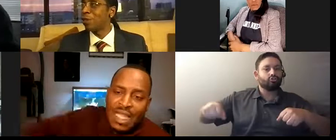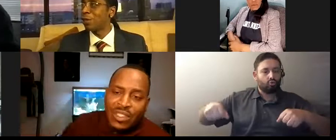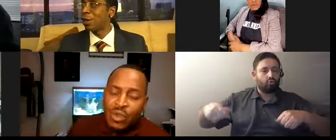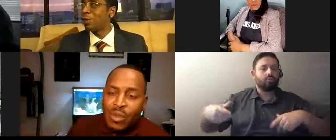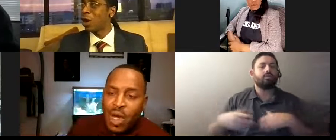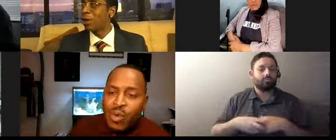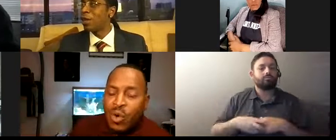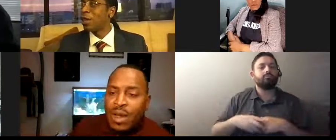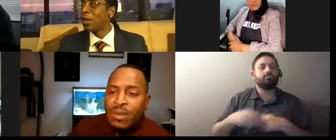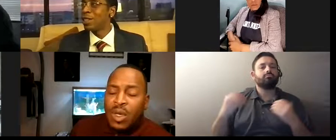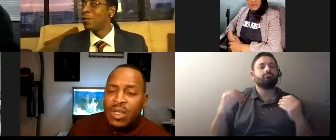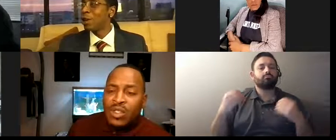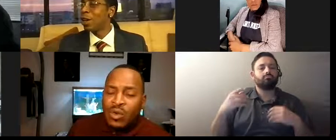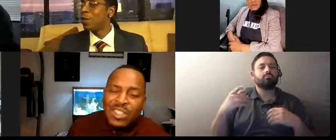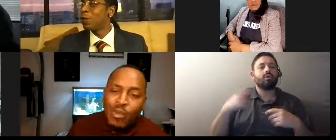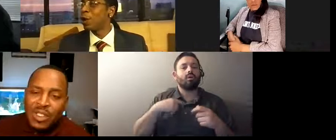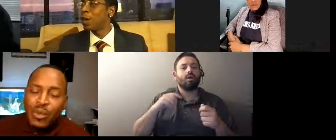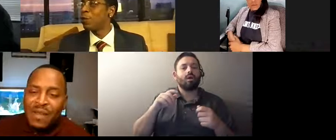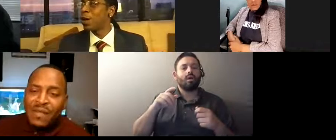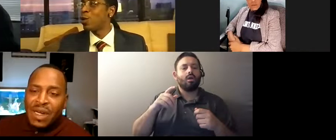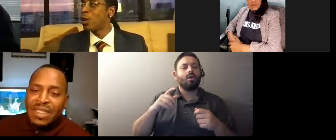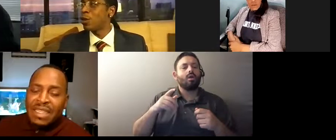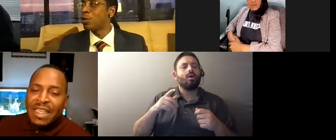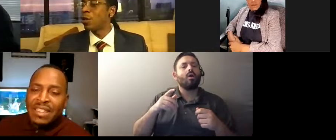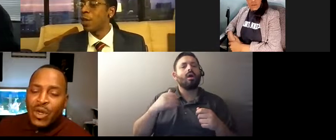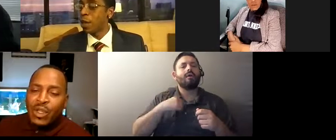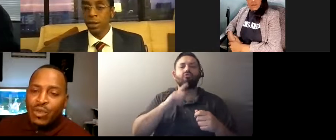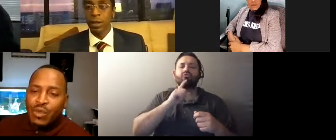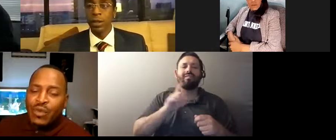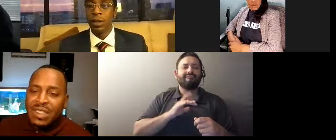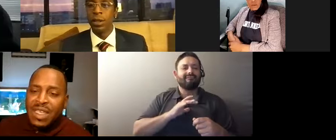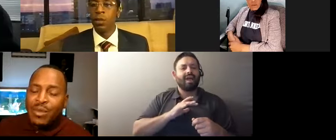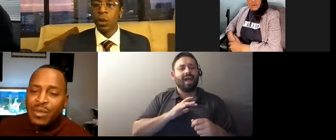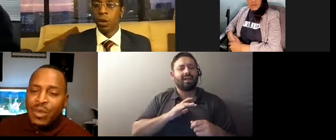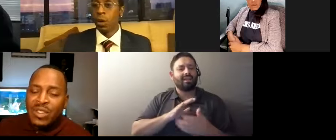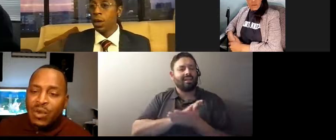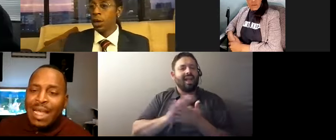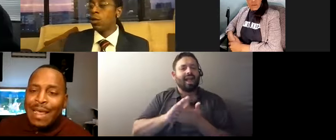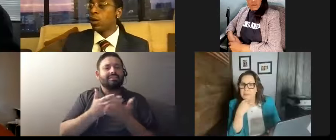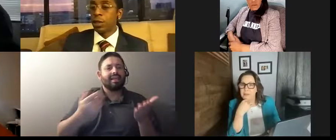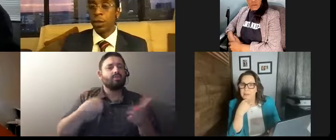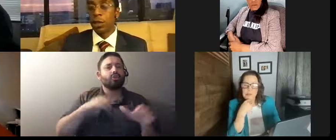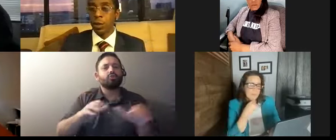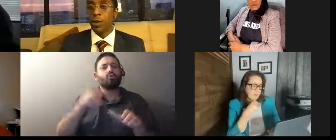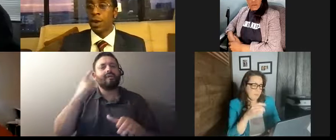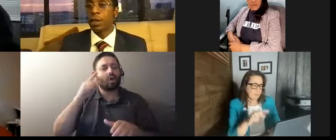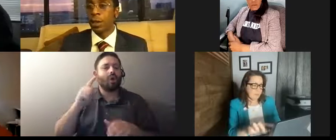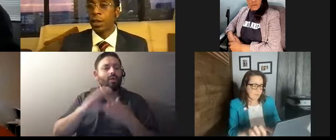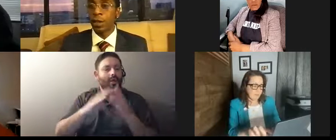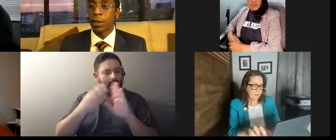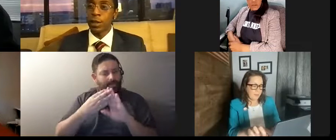adjust those lights to the bond program. So there's going to be some really fun, neat things that we're going to do for the disabled community. So holler at me once I